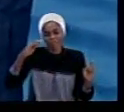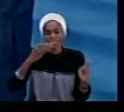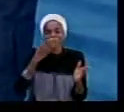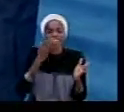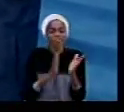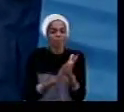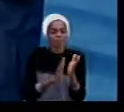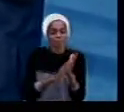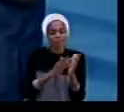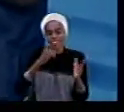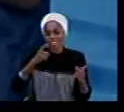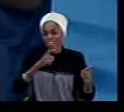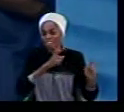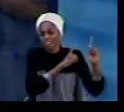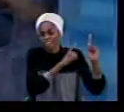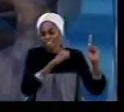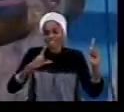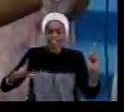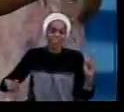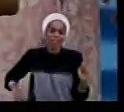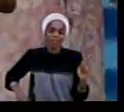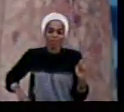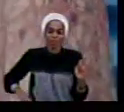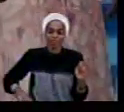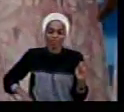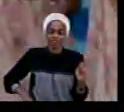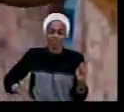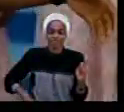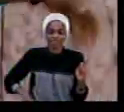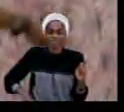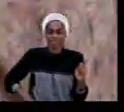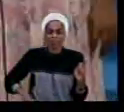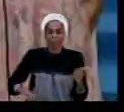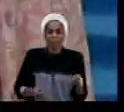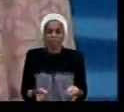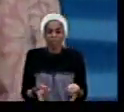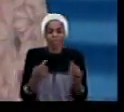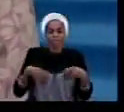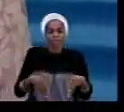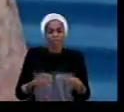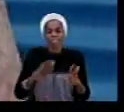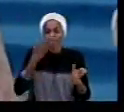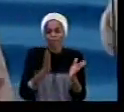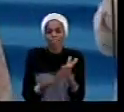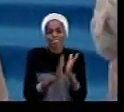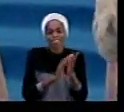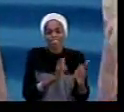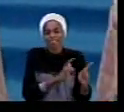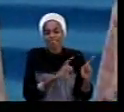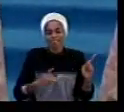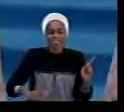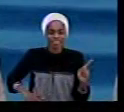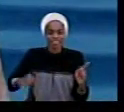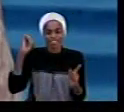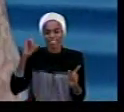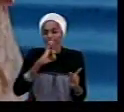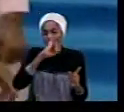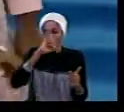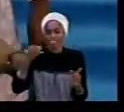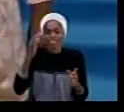the Lord. Come, let's praise the Lord. Come, let's praise the Lord. Come, let's praise the Lord. He